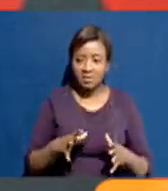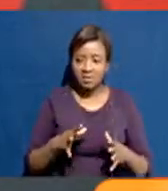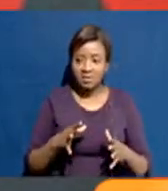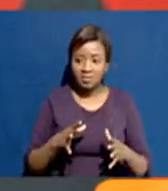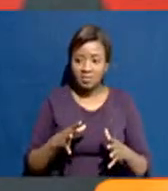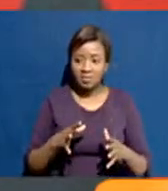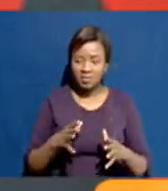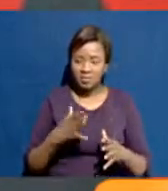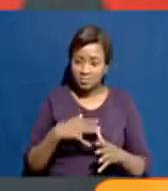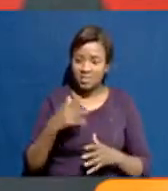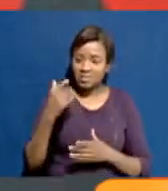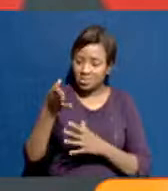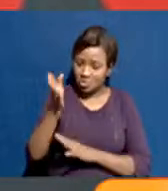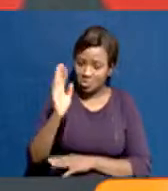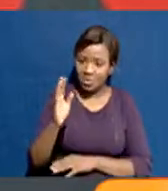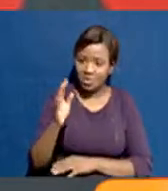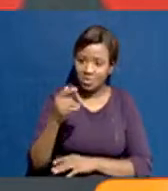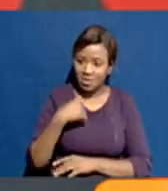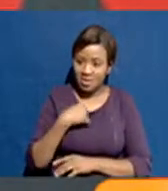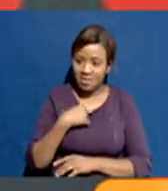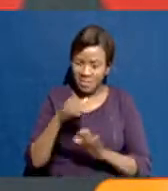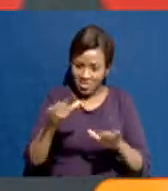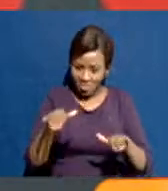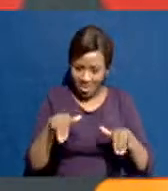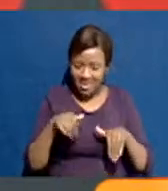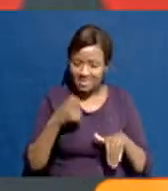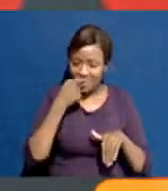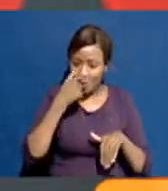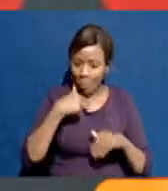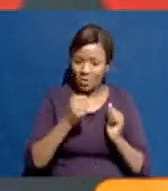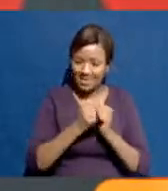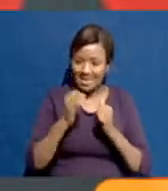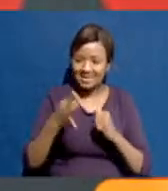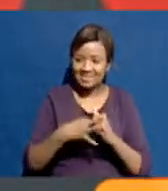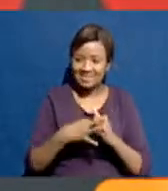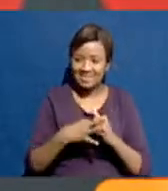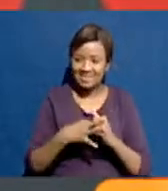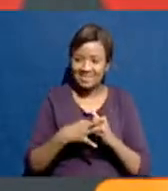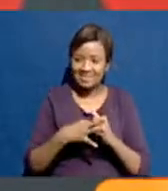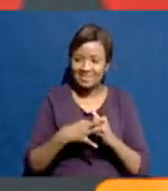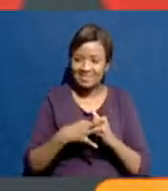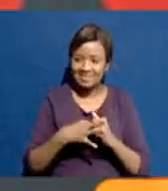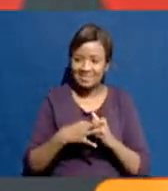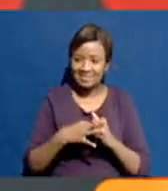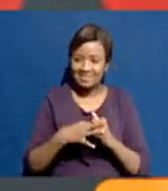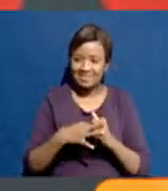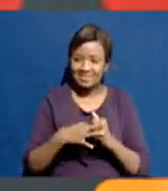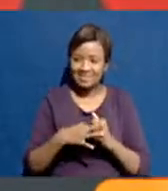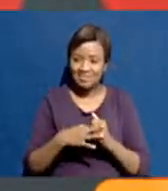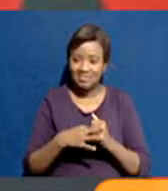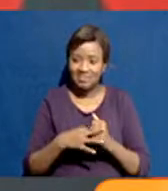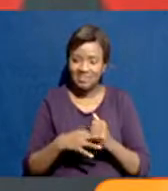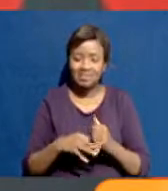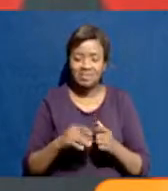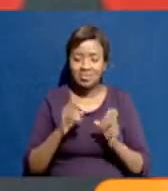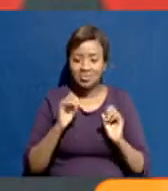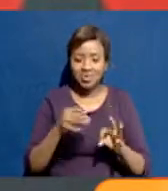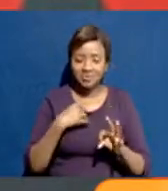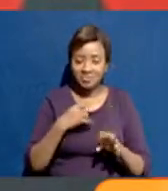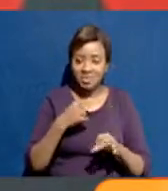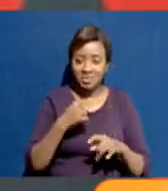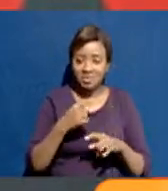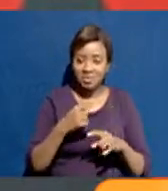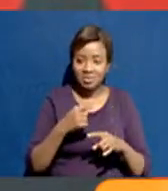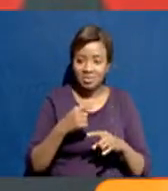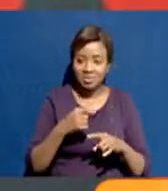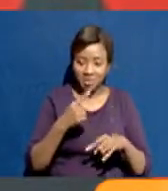us negotiate. At least I waited until I was 18. Yeah. You have to really, you know, give me my flowers. So if I go with this guy, I